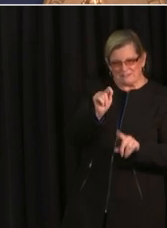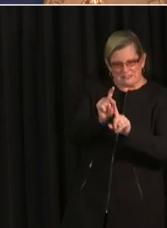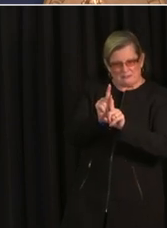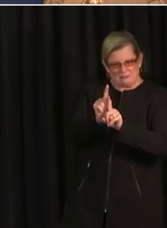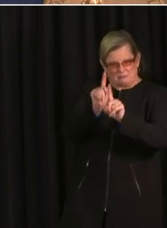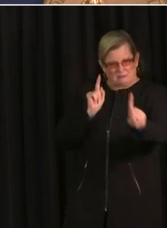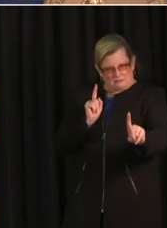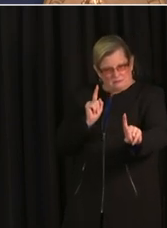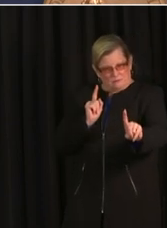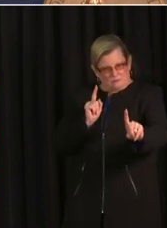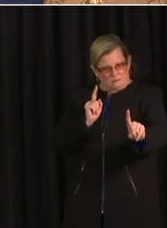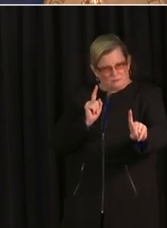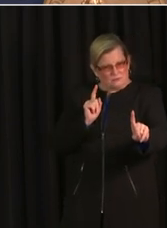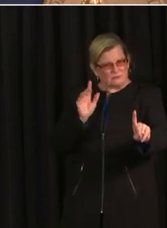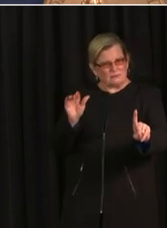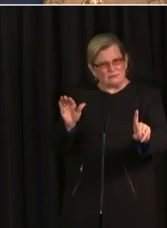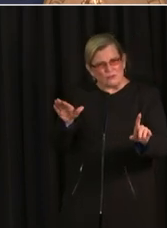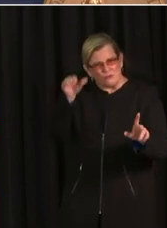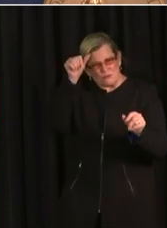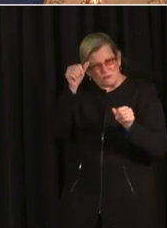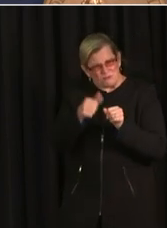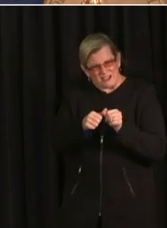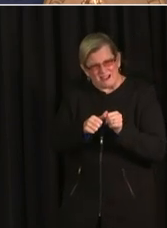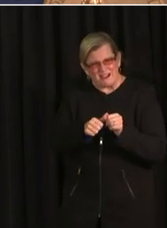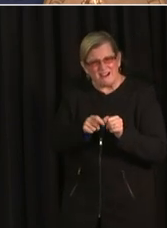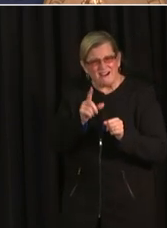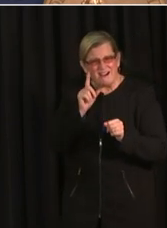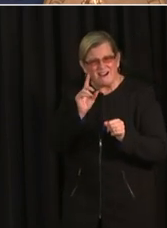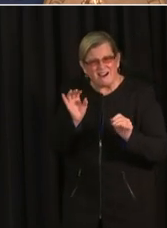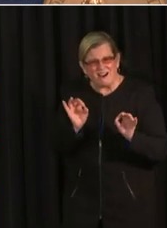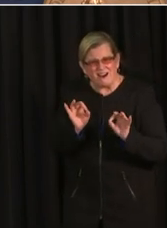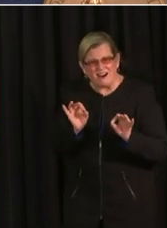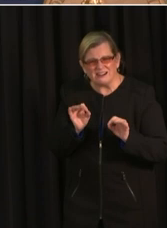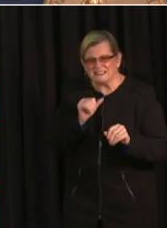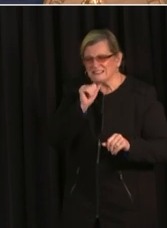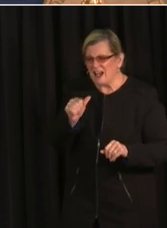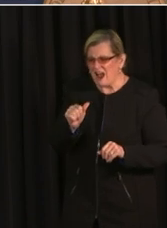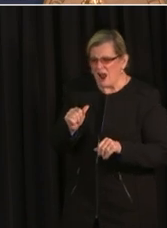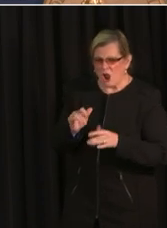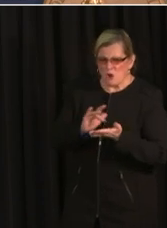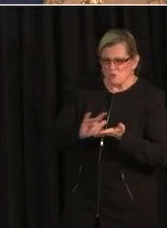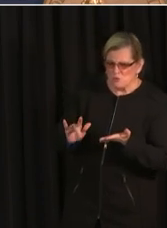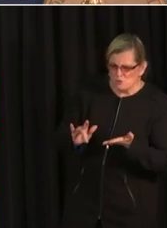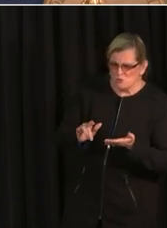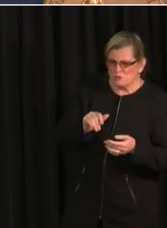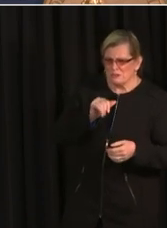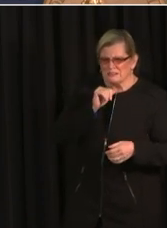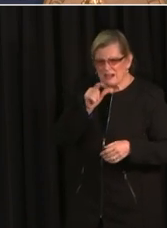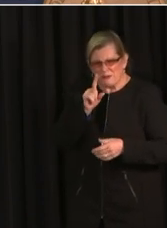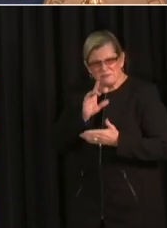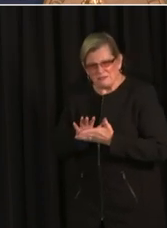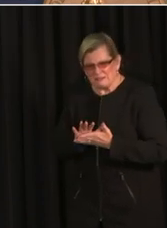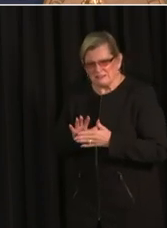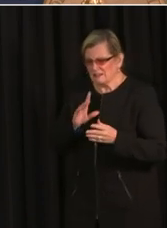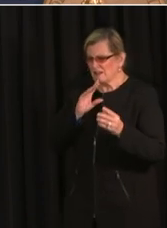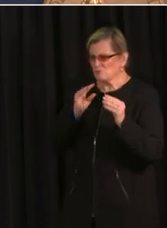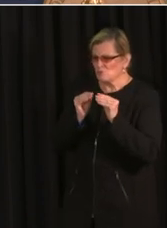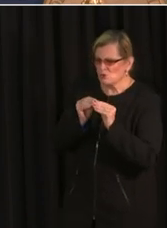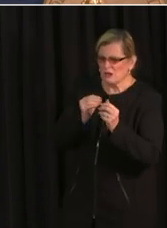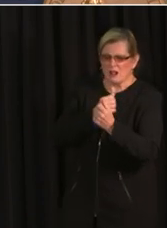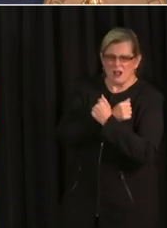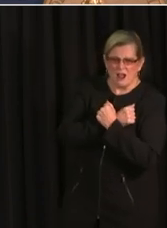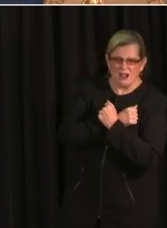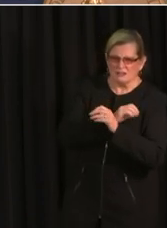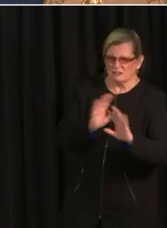other. Also remember, it's not rude to not shake hands, to give hugs or kisses.